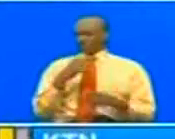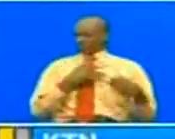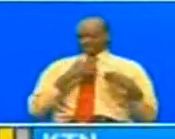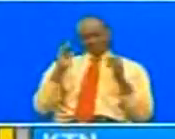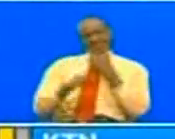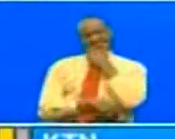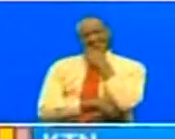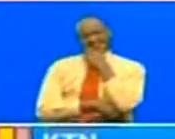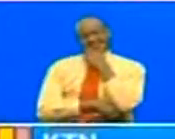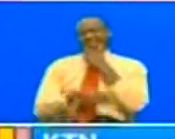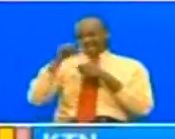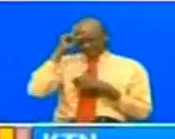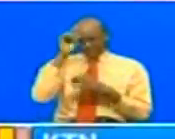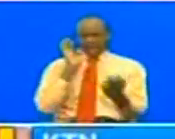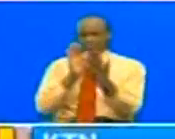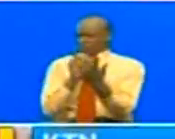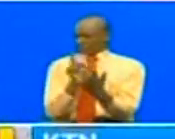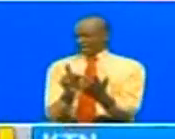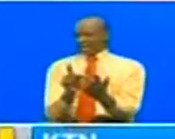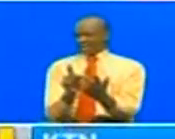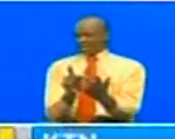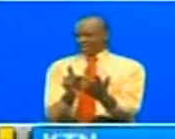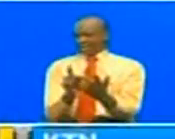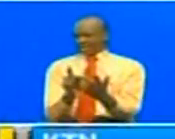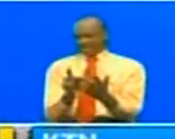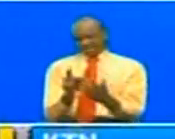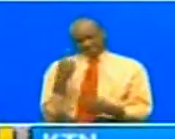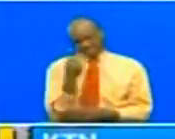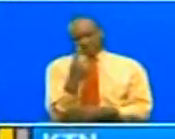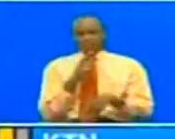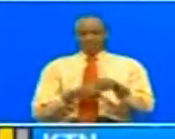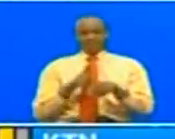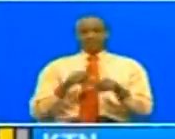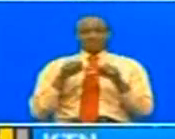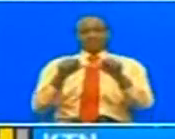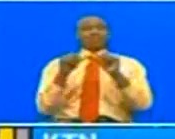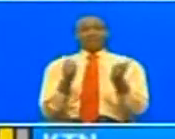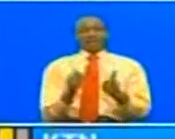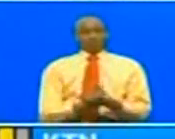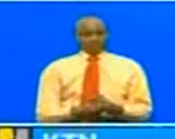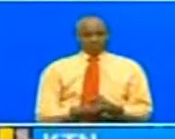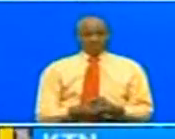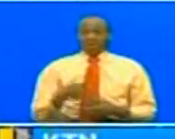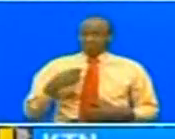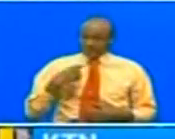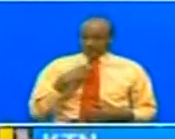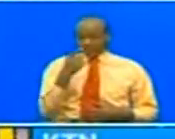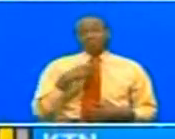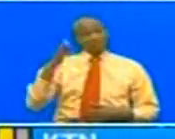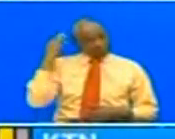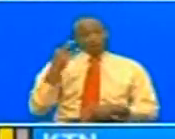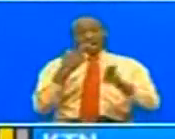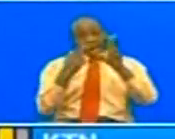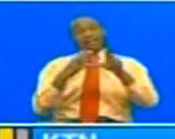concern. Government's approach has been single and sustained. Mimi silaha hizo ambazo